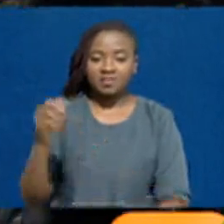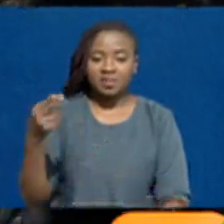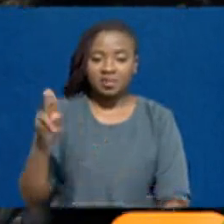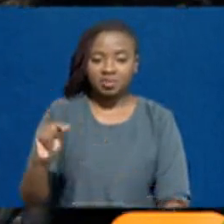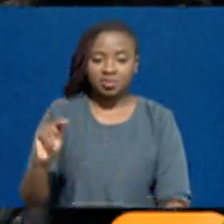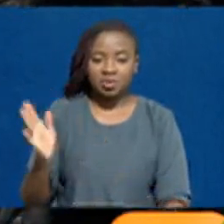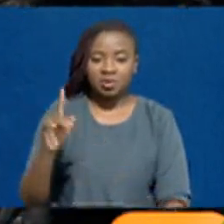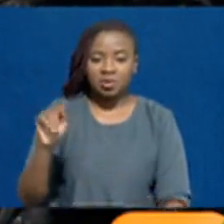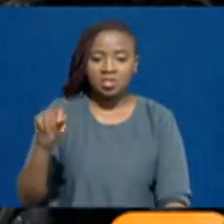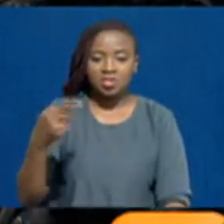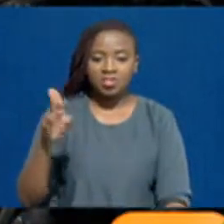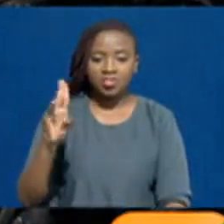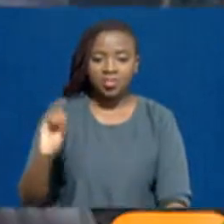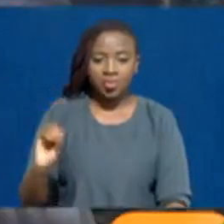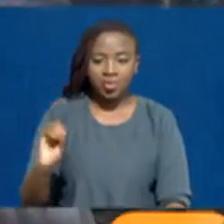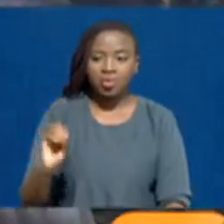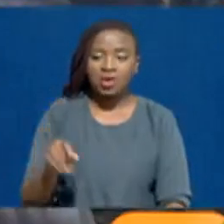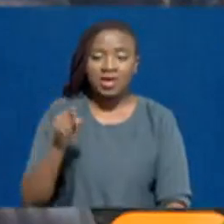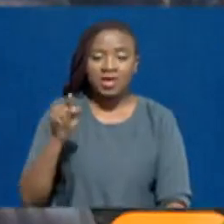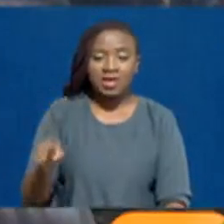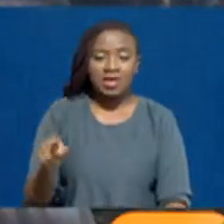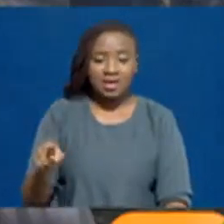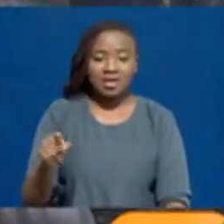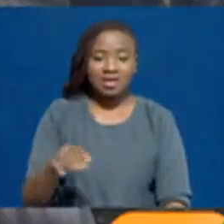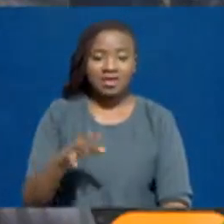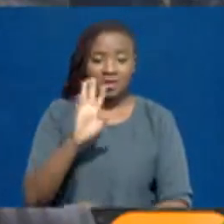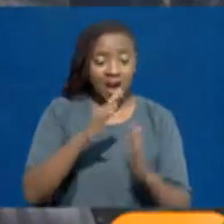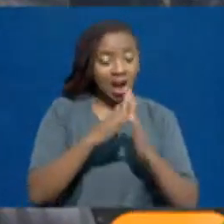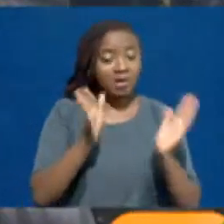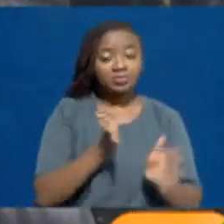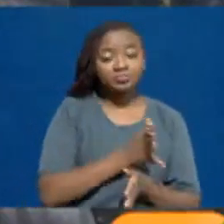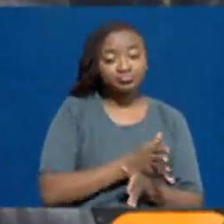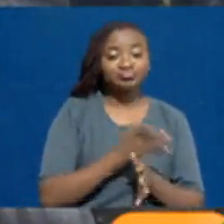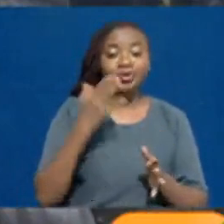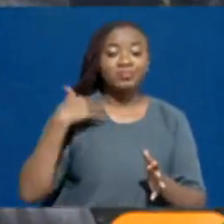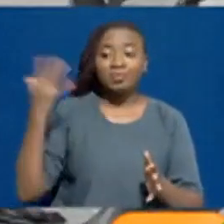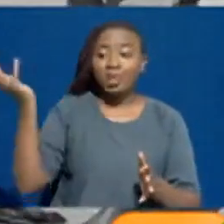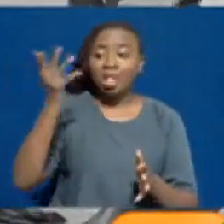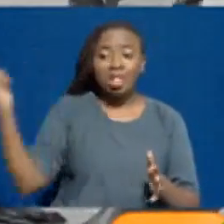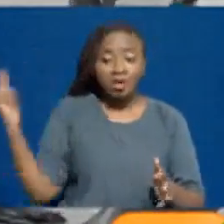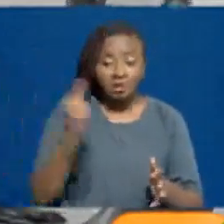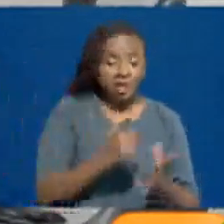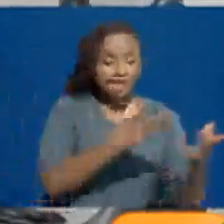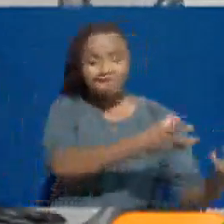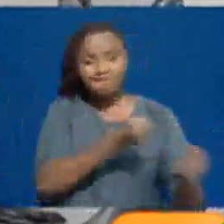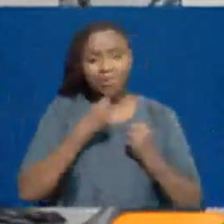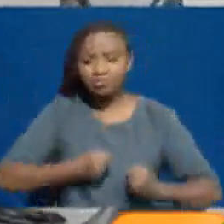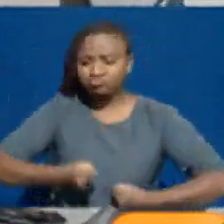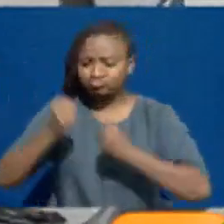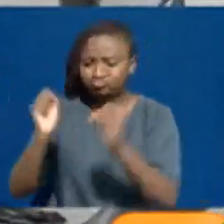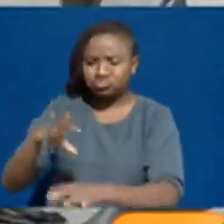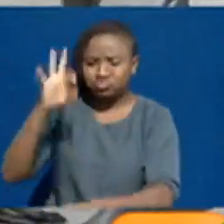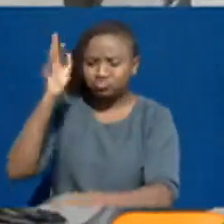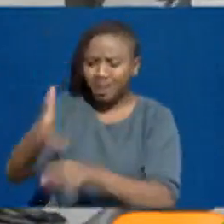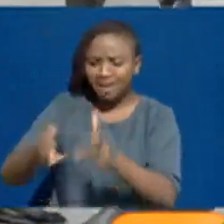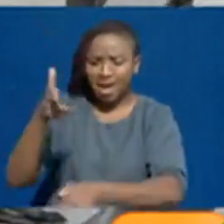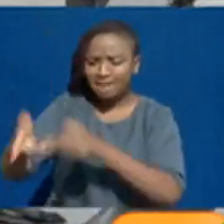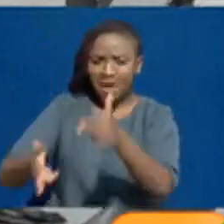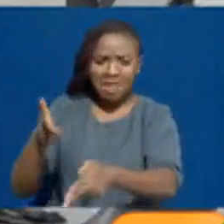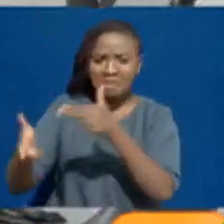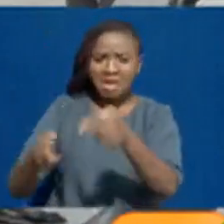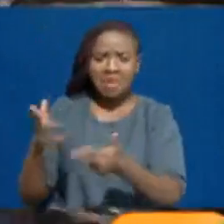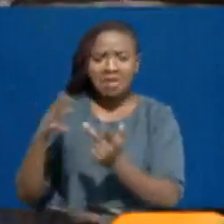Thuo, was dragged out of his house and shot in the head by attackers. In Poromoko, the heavily armed